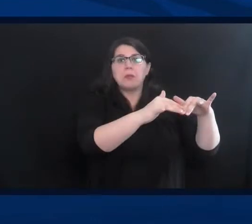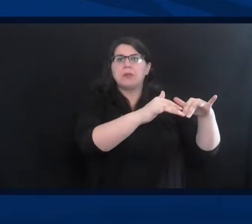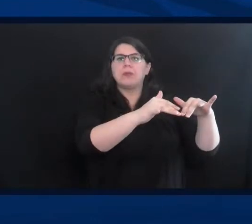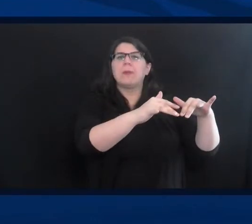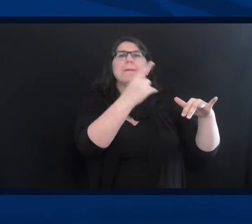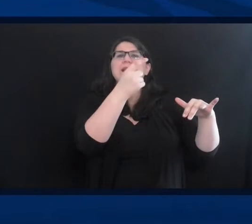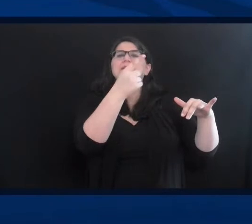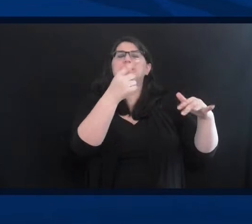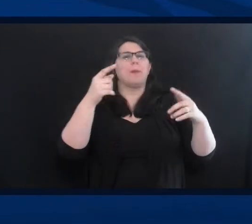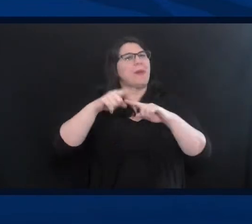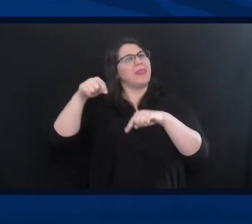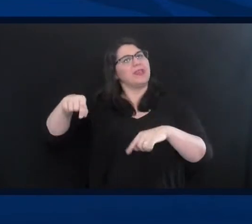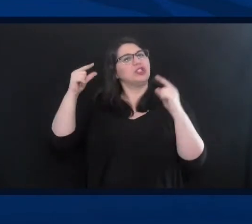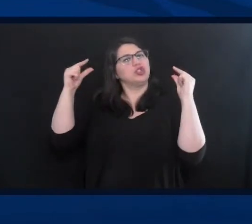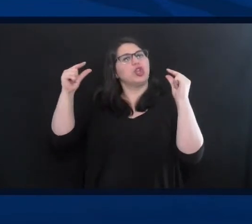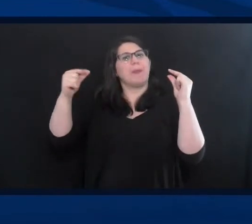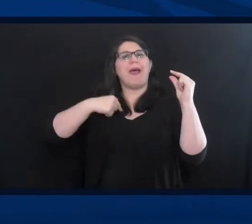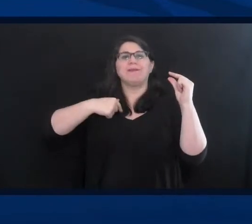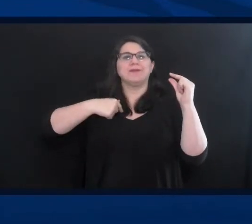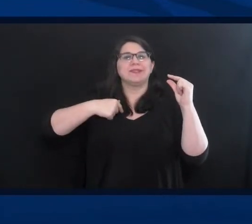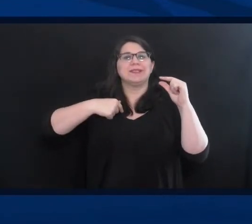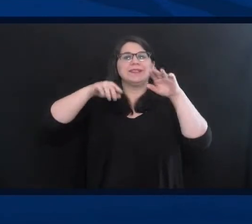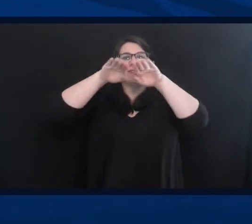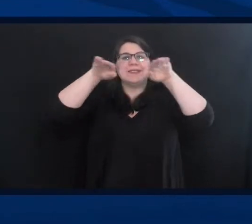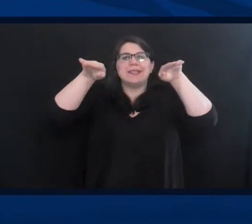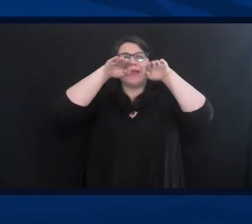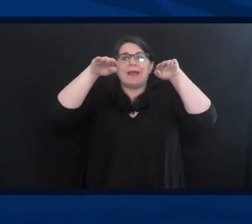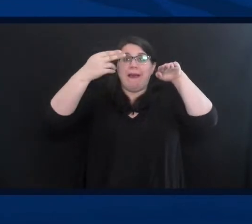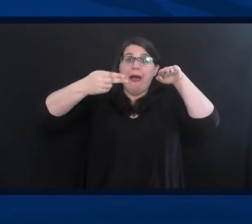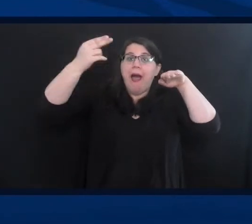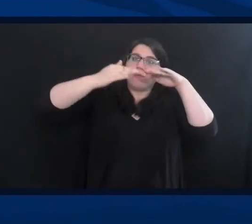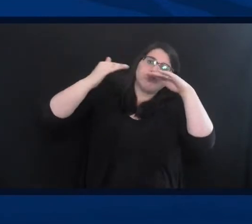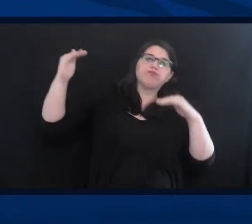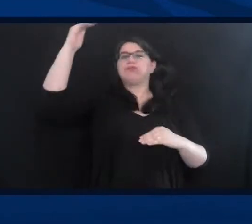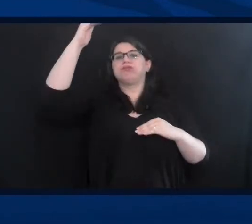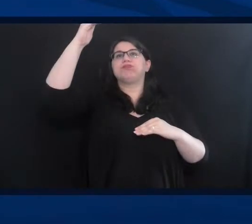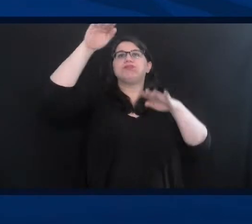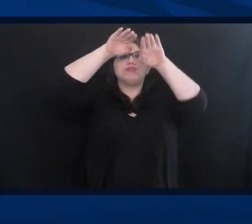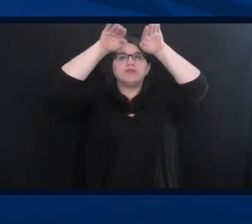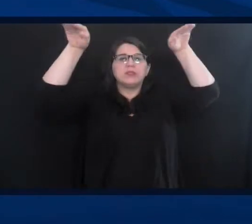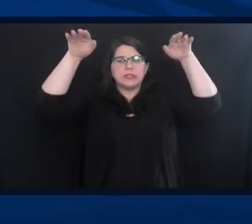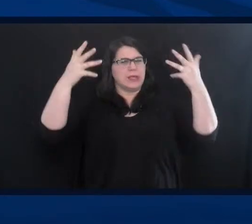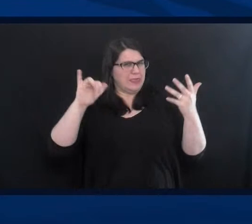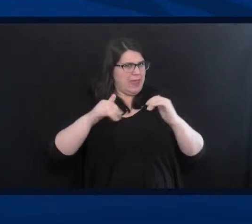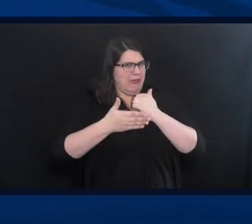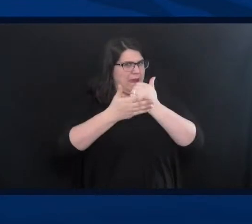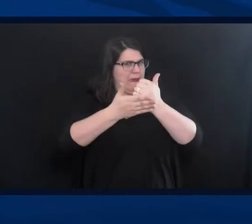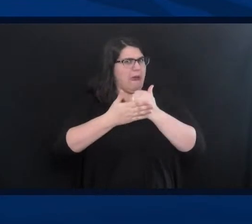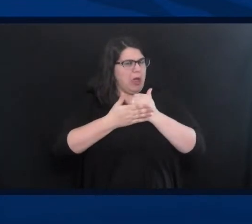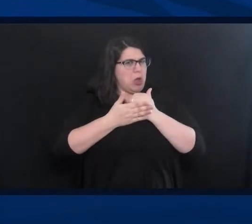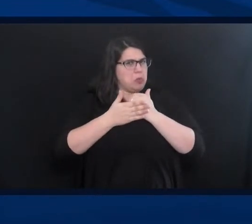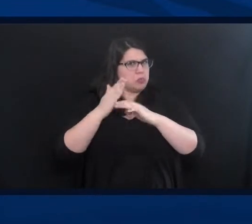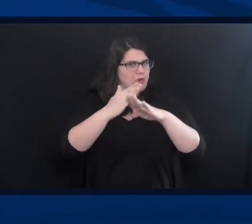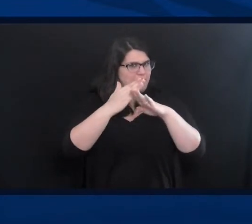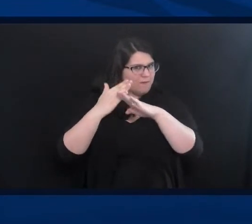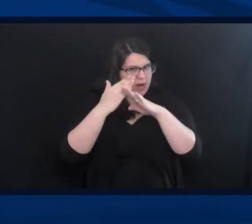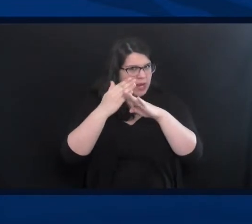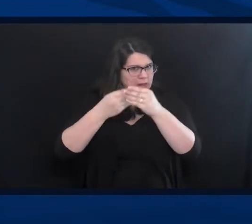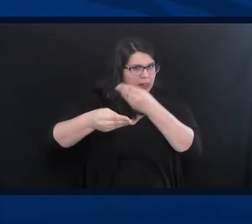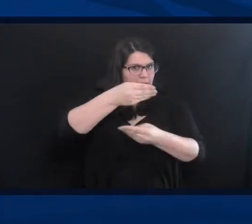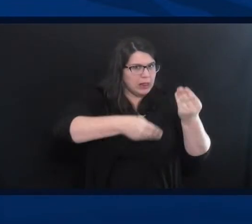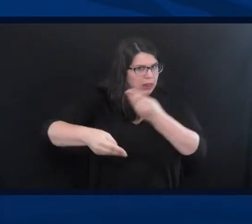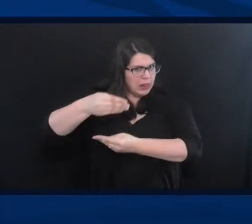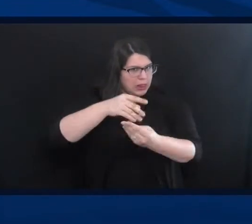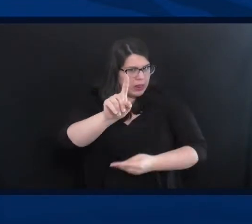ceilings. Does that prevent some of the spread of this? I'd like to hear from our experts on that.